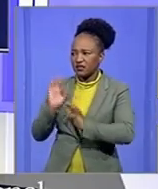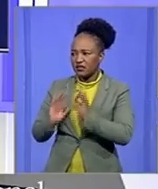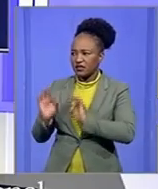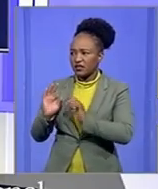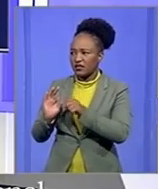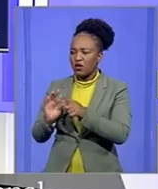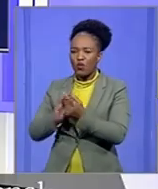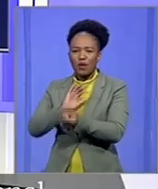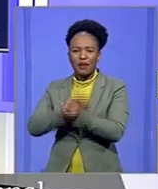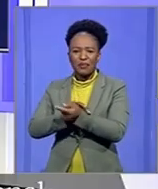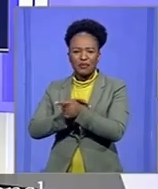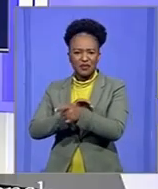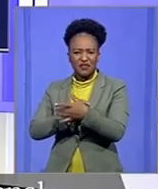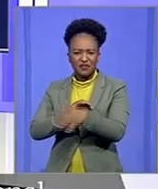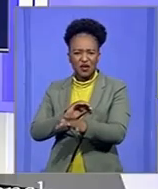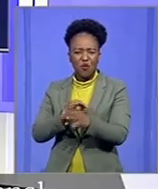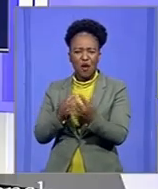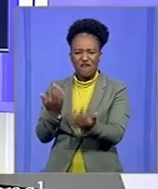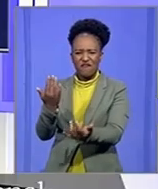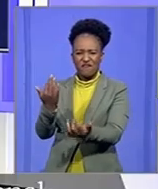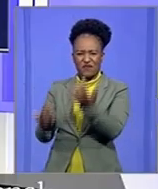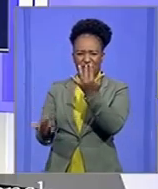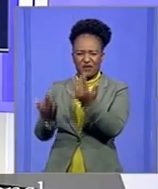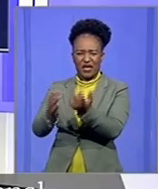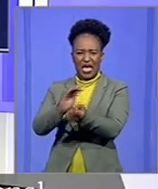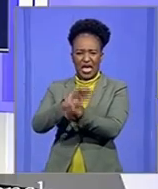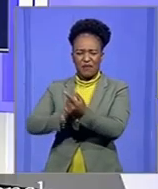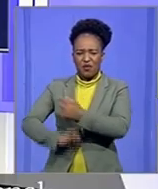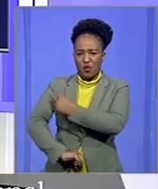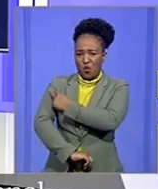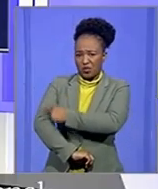ho etsetse eng hore ho qhomme mollo sepetleleng sena se Bloemfontein?